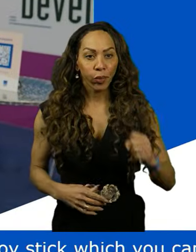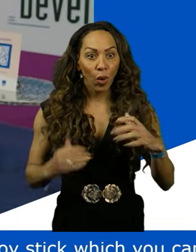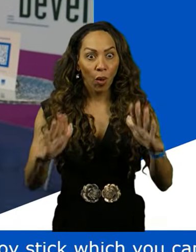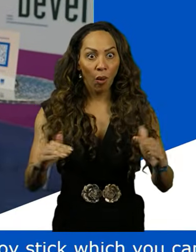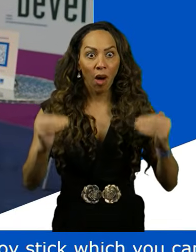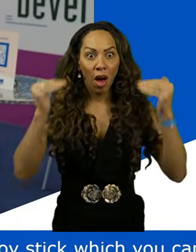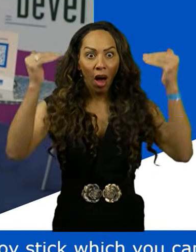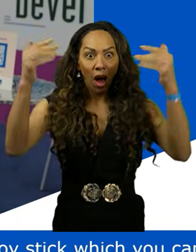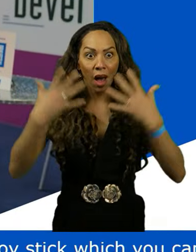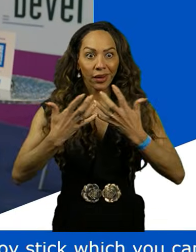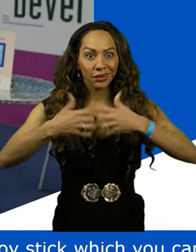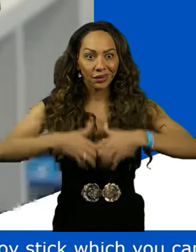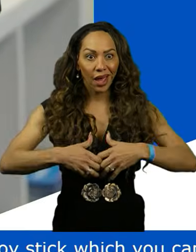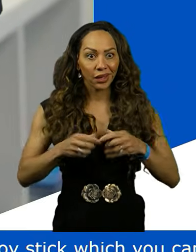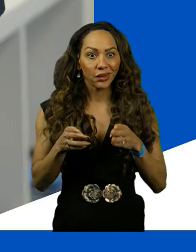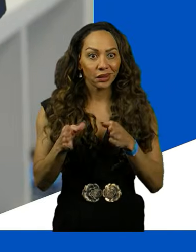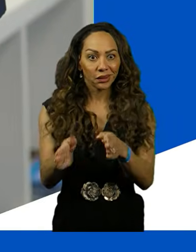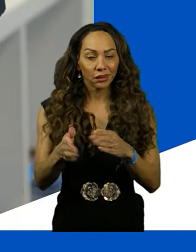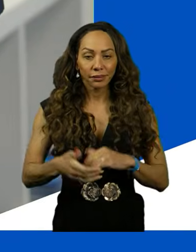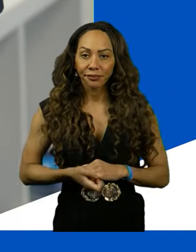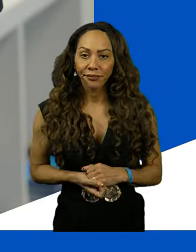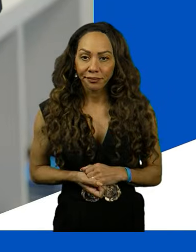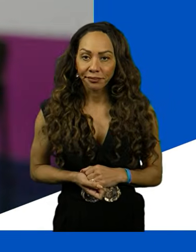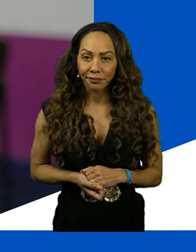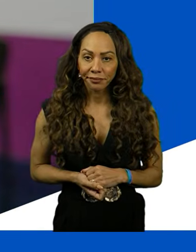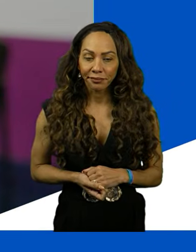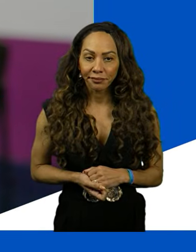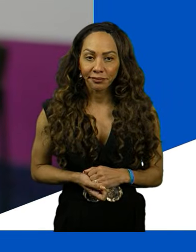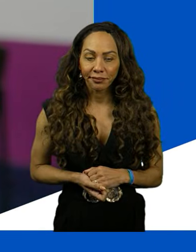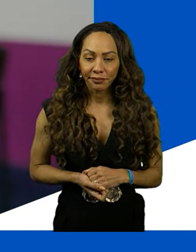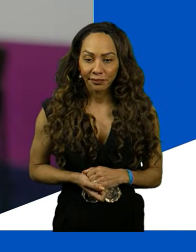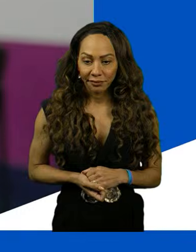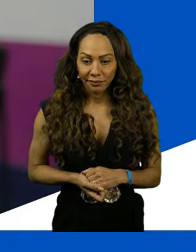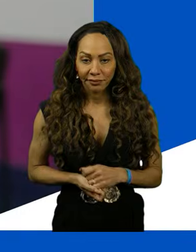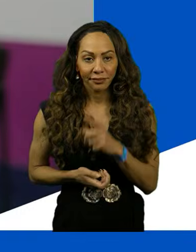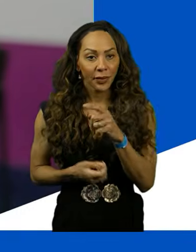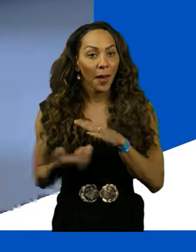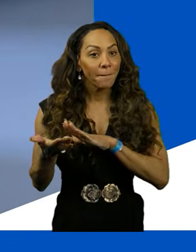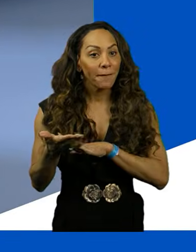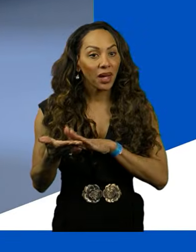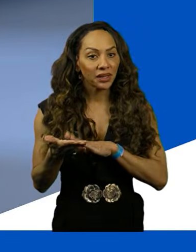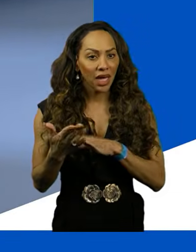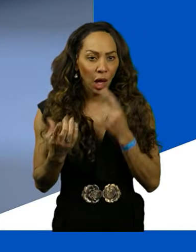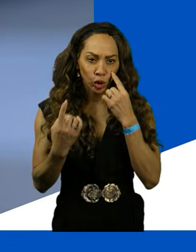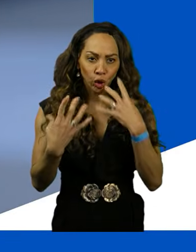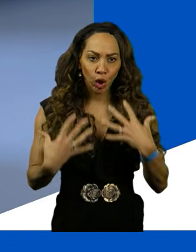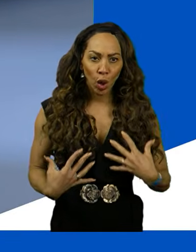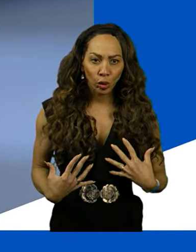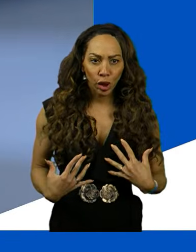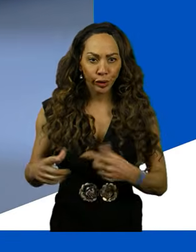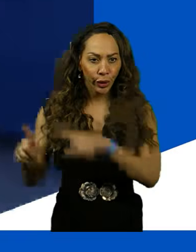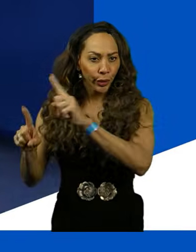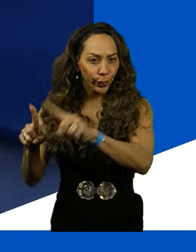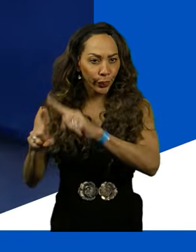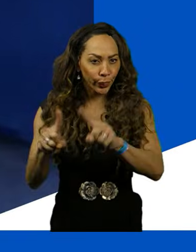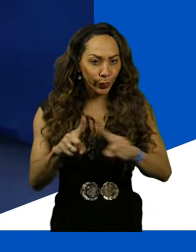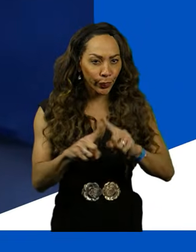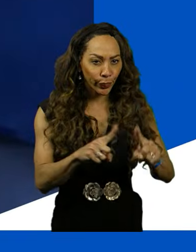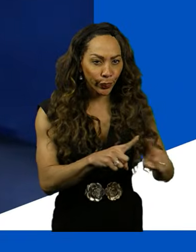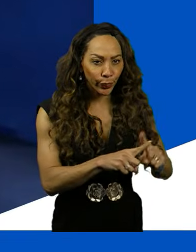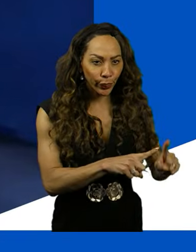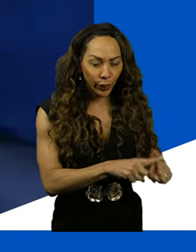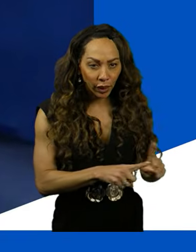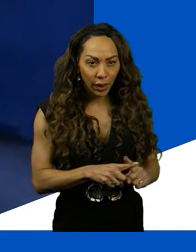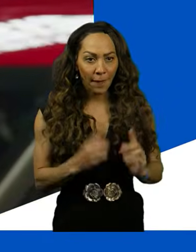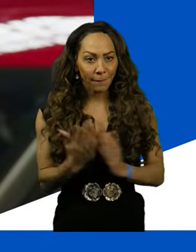for your time, Marcel. You're welcome. Now Marcel showed us a range of options, but there's not just one solution. There's a whole range of things that can be done to make sure the